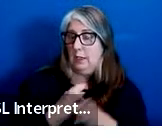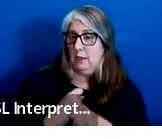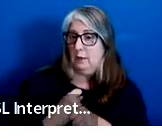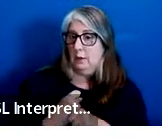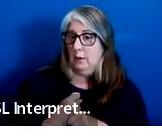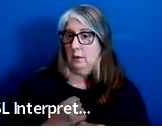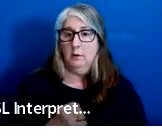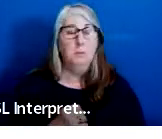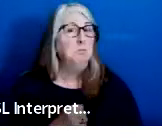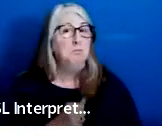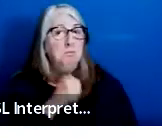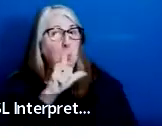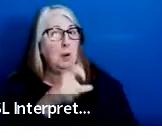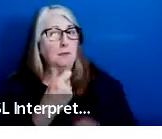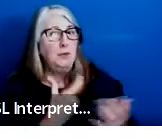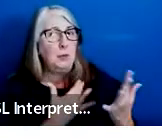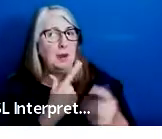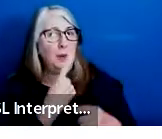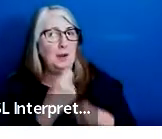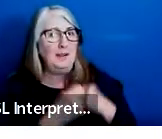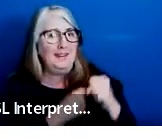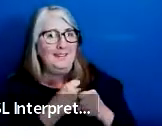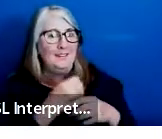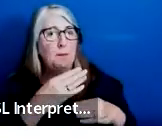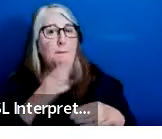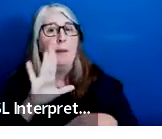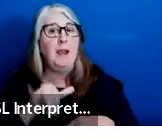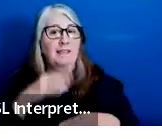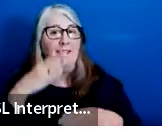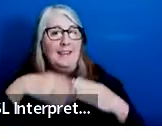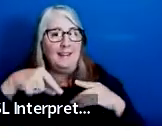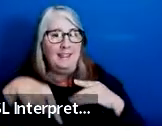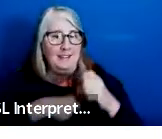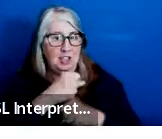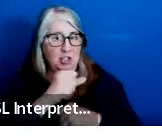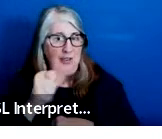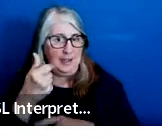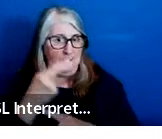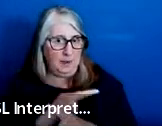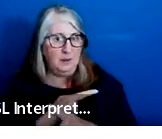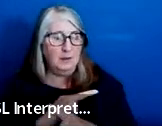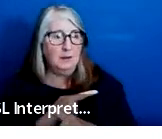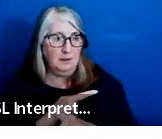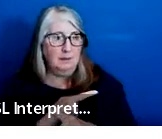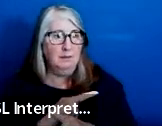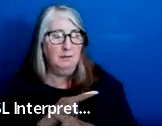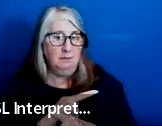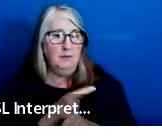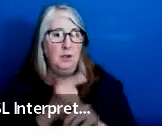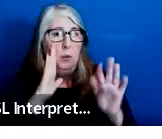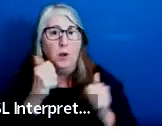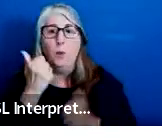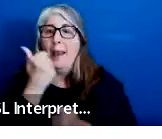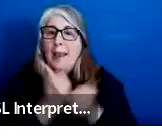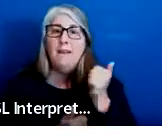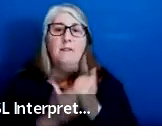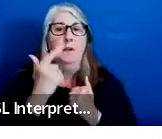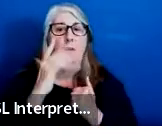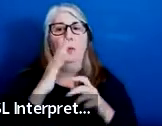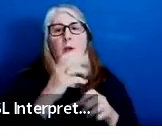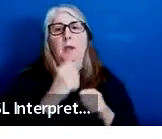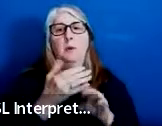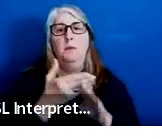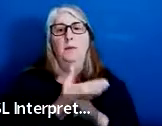It's not a year anymore. It's the end of the year. So 10 months is, we hope to get everybody done